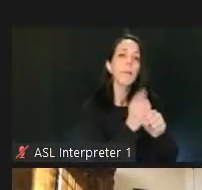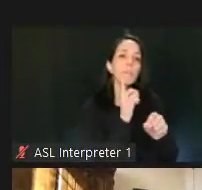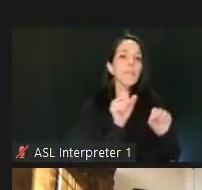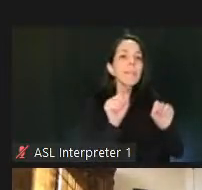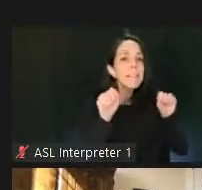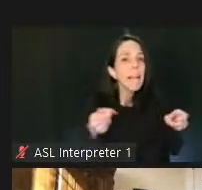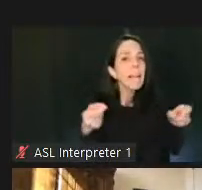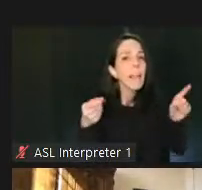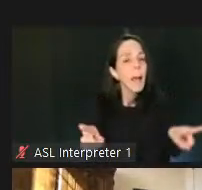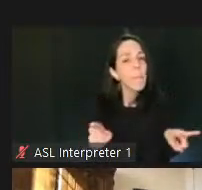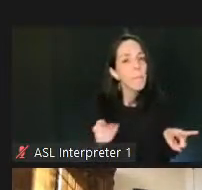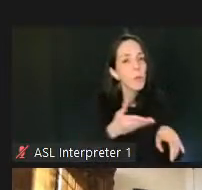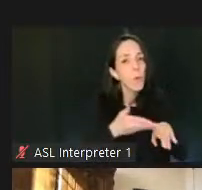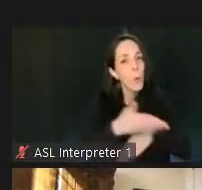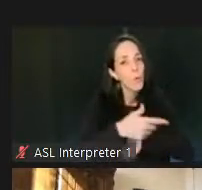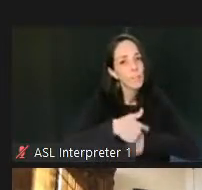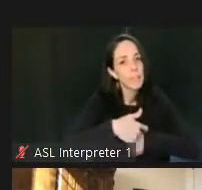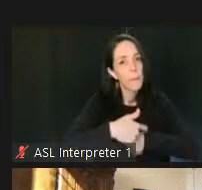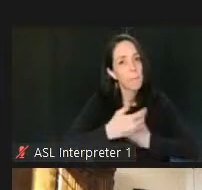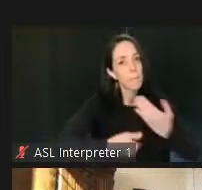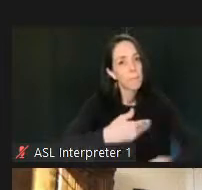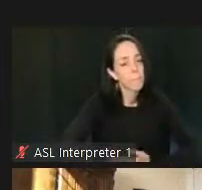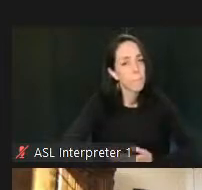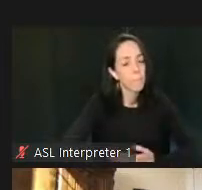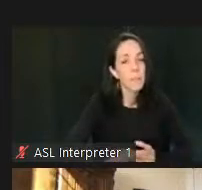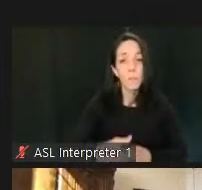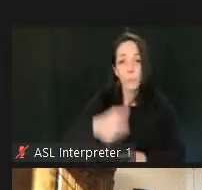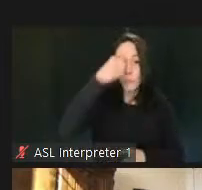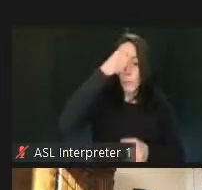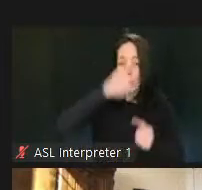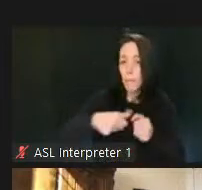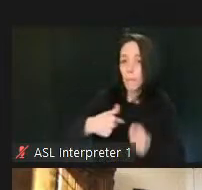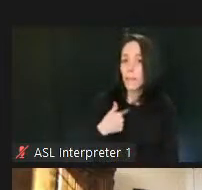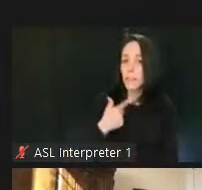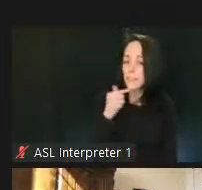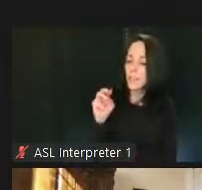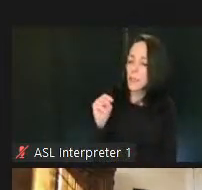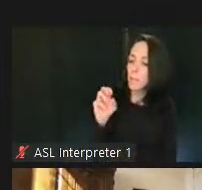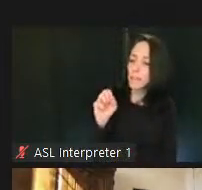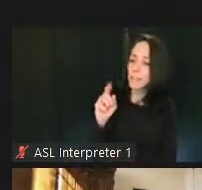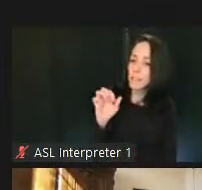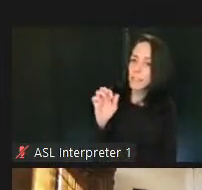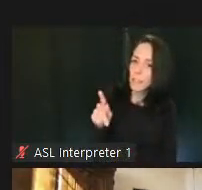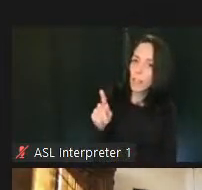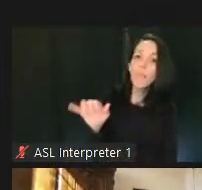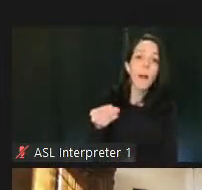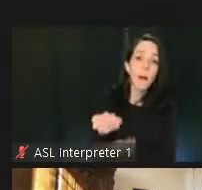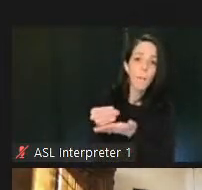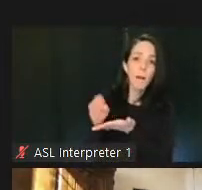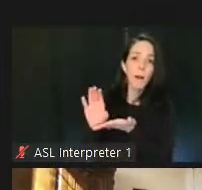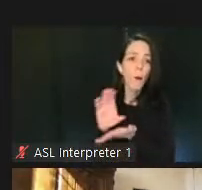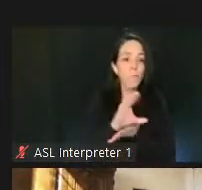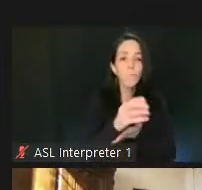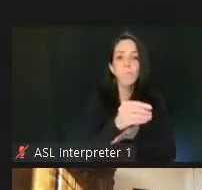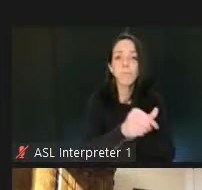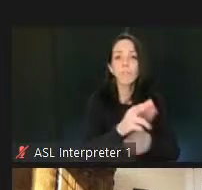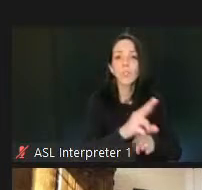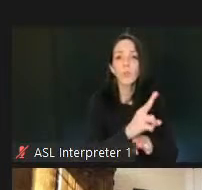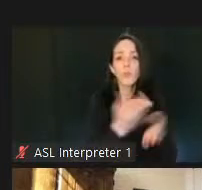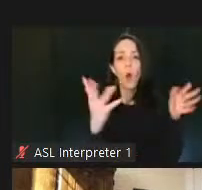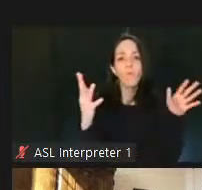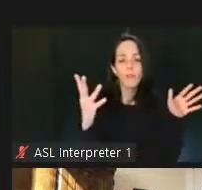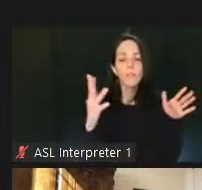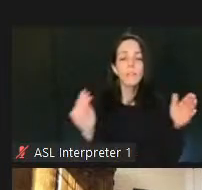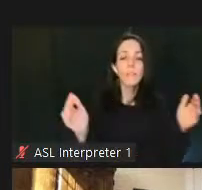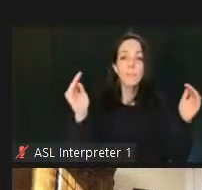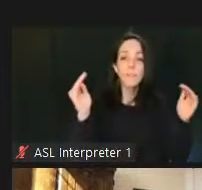time. So as I mentioned, there was the MSTIP, that money has gone into the system and been expended, and